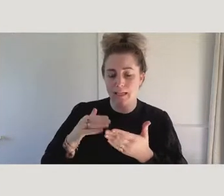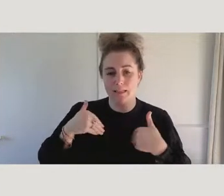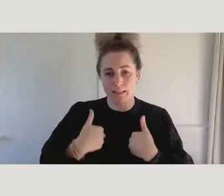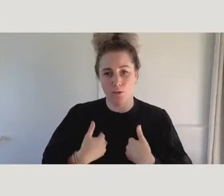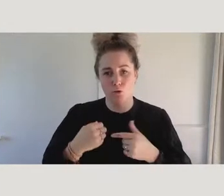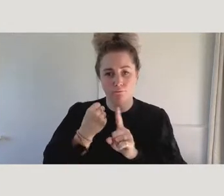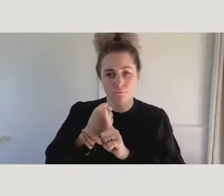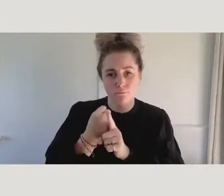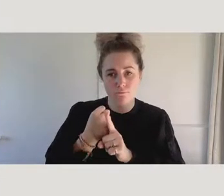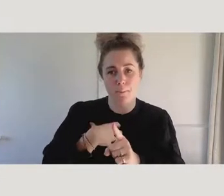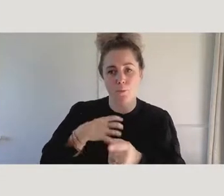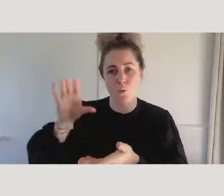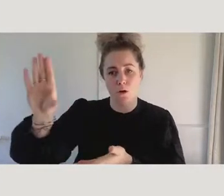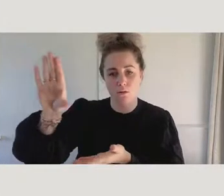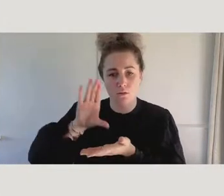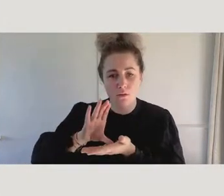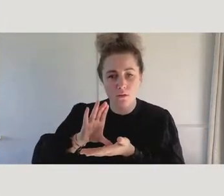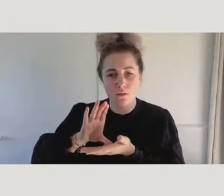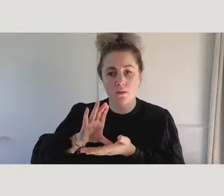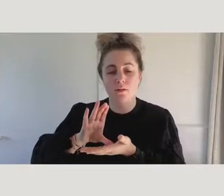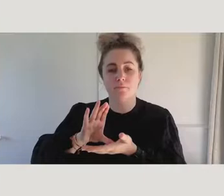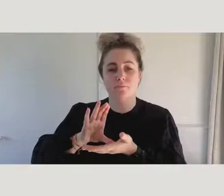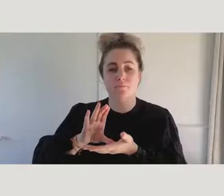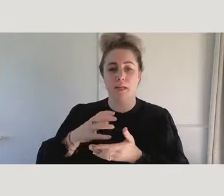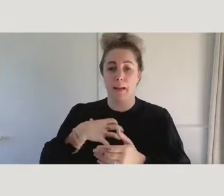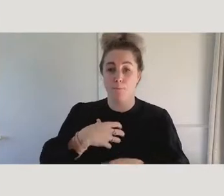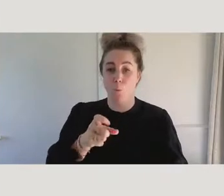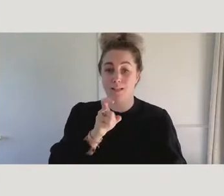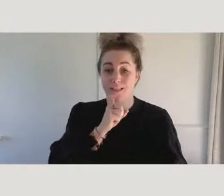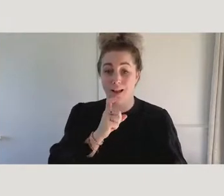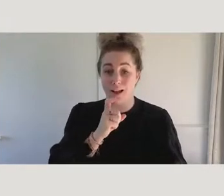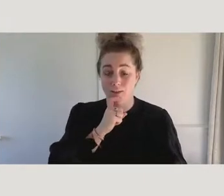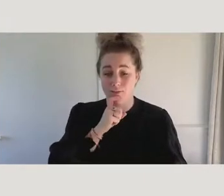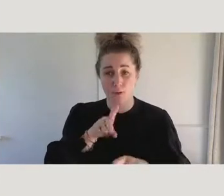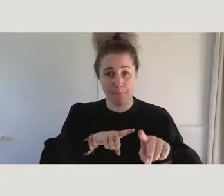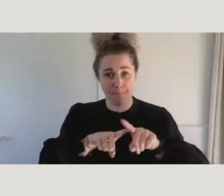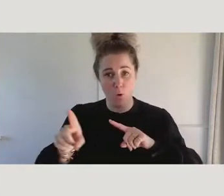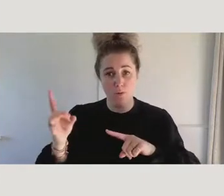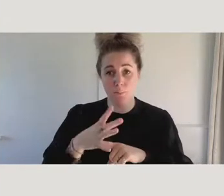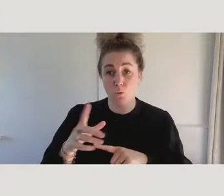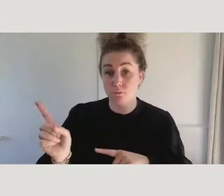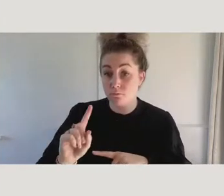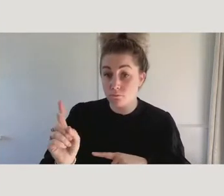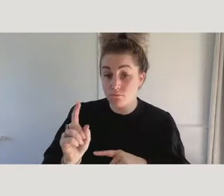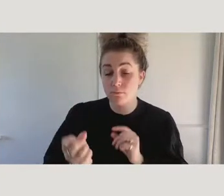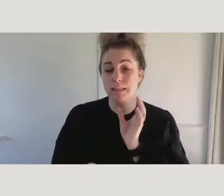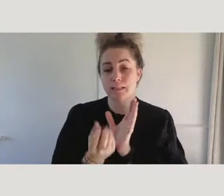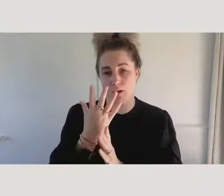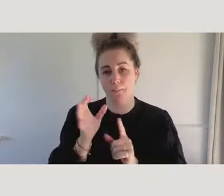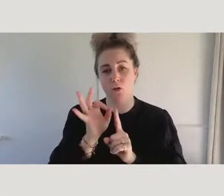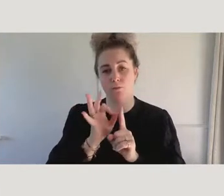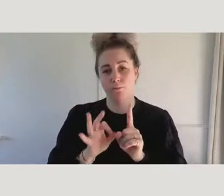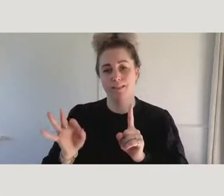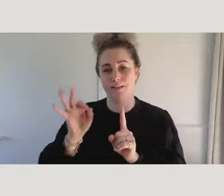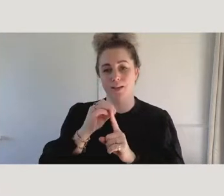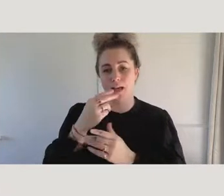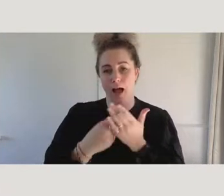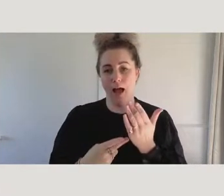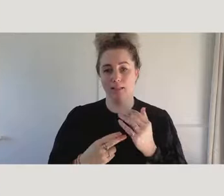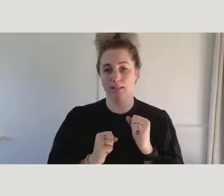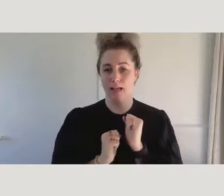increased funding and another staff member plus most significantly the development of a Pacific Arts